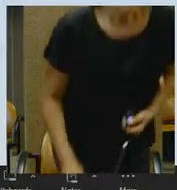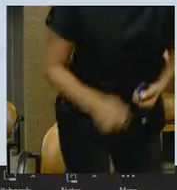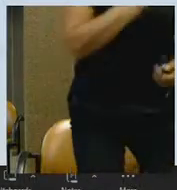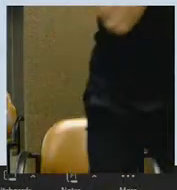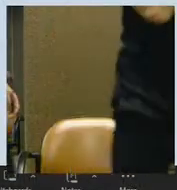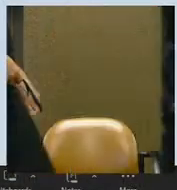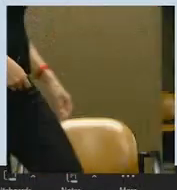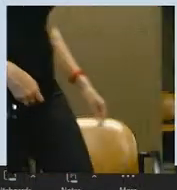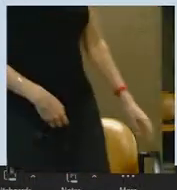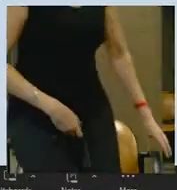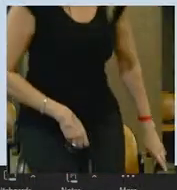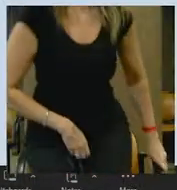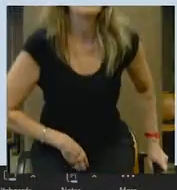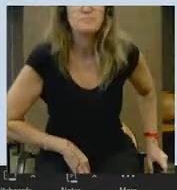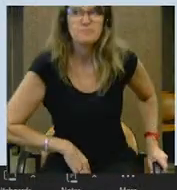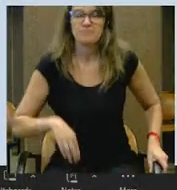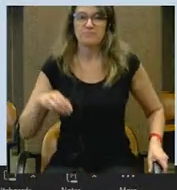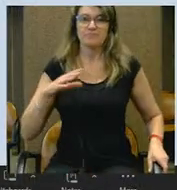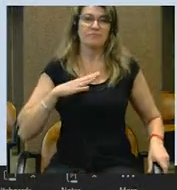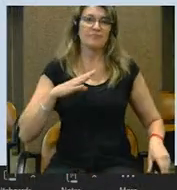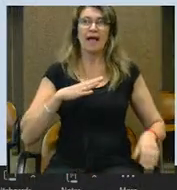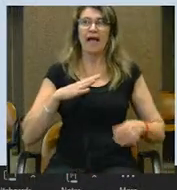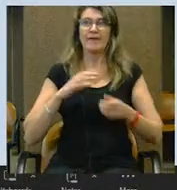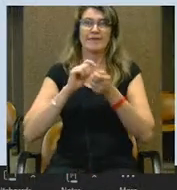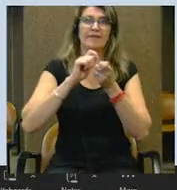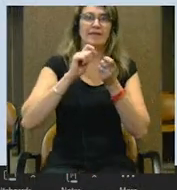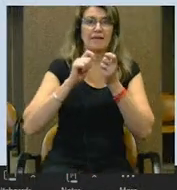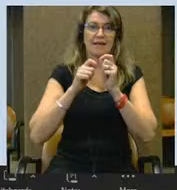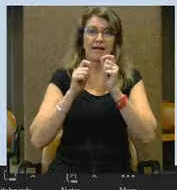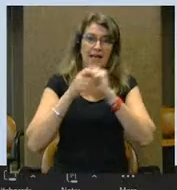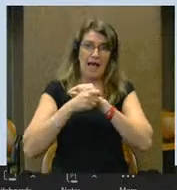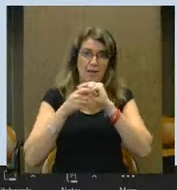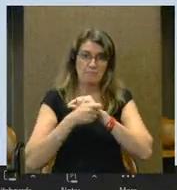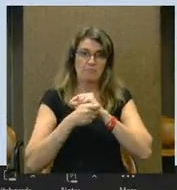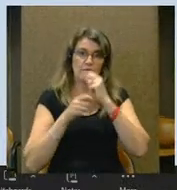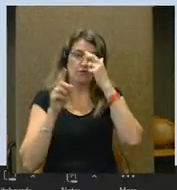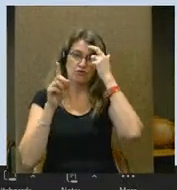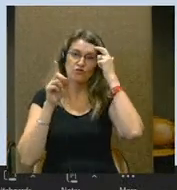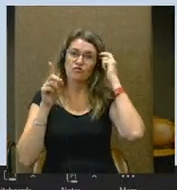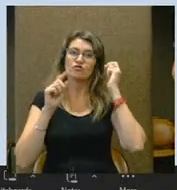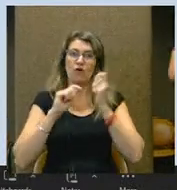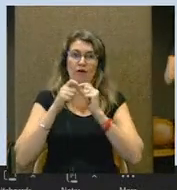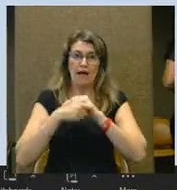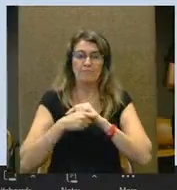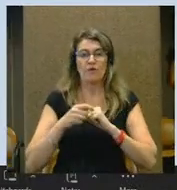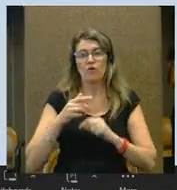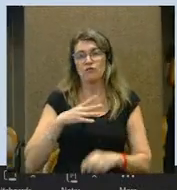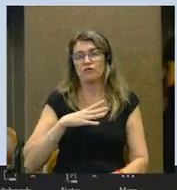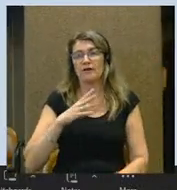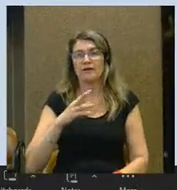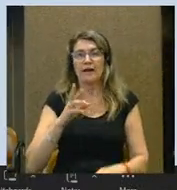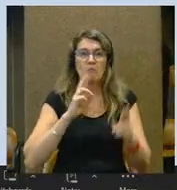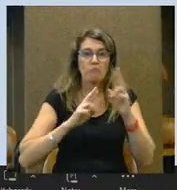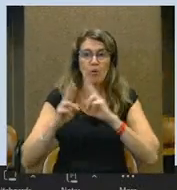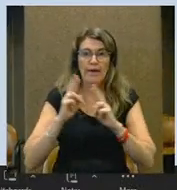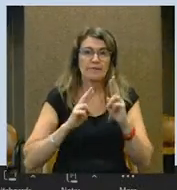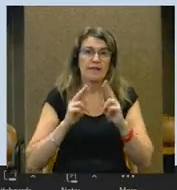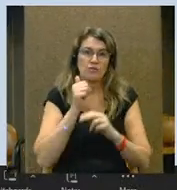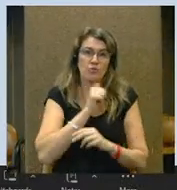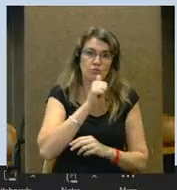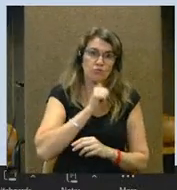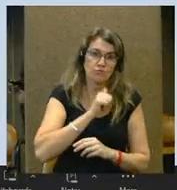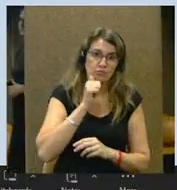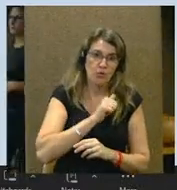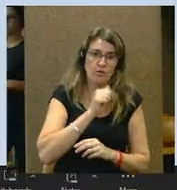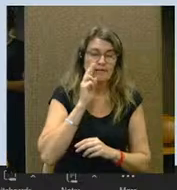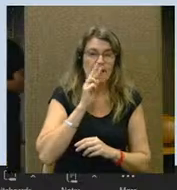These are just a few of the changes that could be made, of the possible scenarios and possible